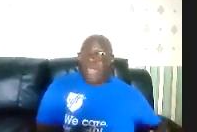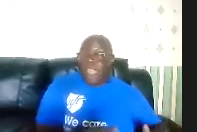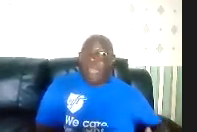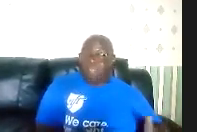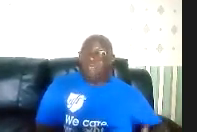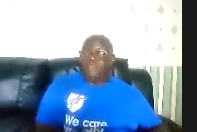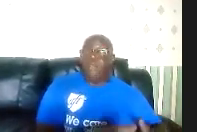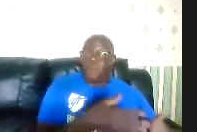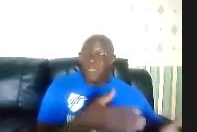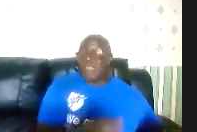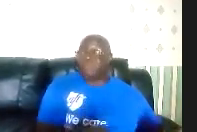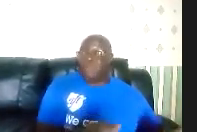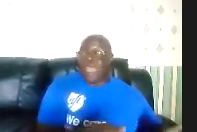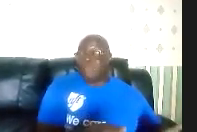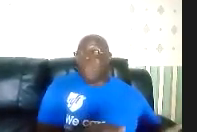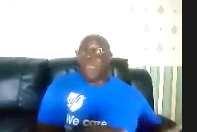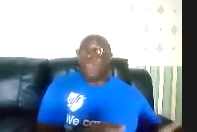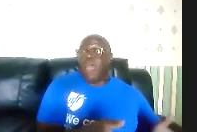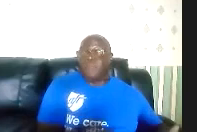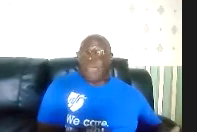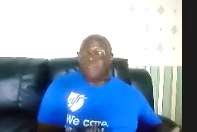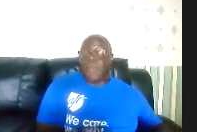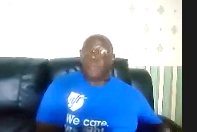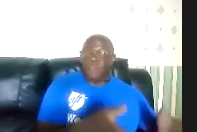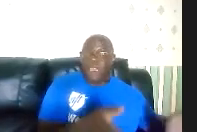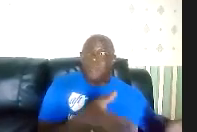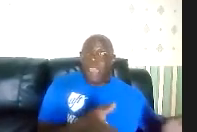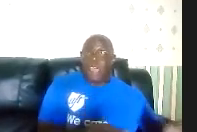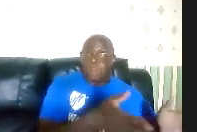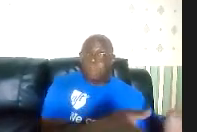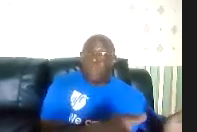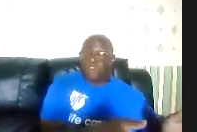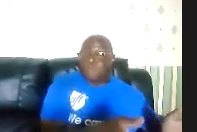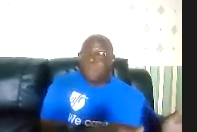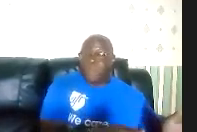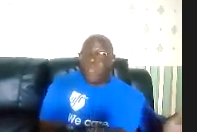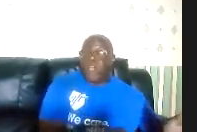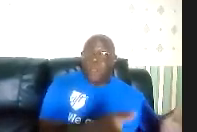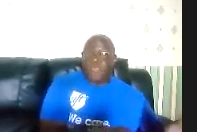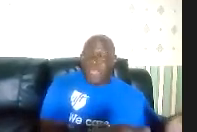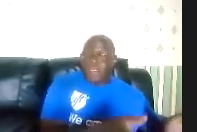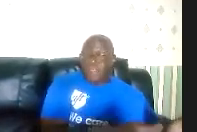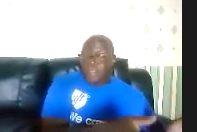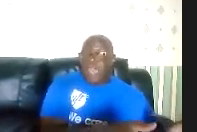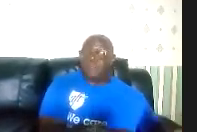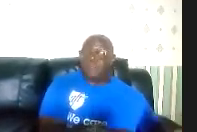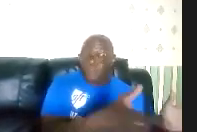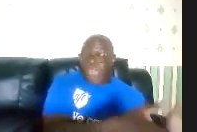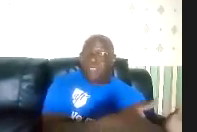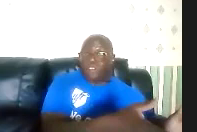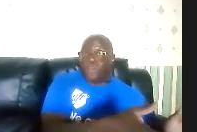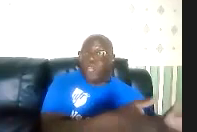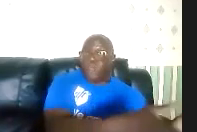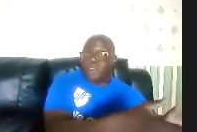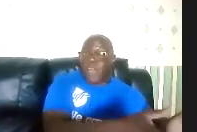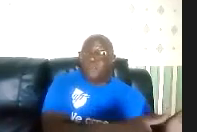other databases. So, for example, sick absence data, so they can find out the proportion of members who have taken sickness absence